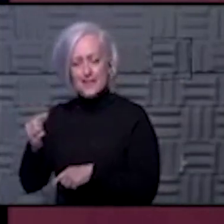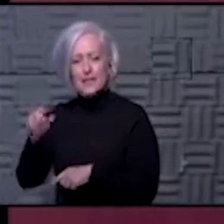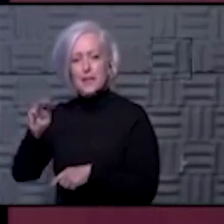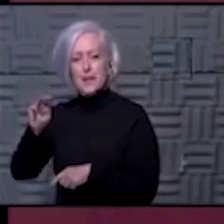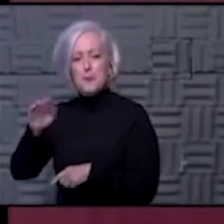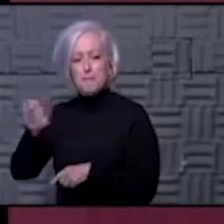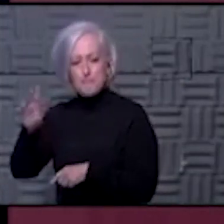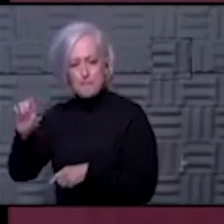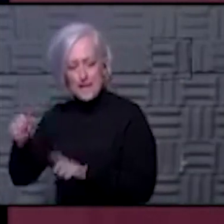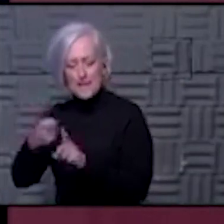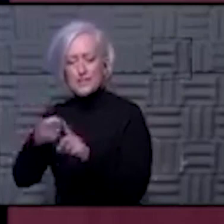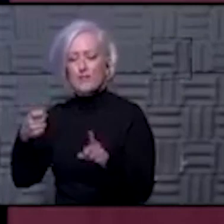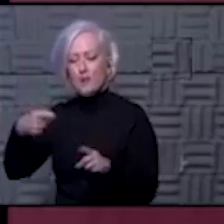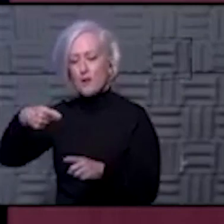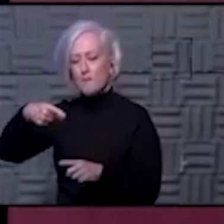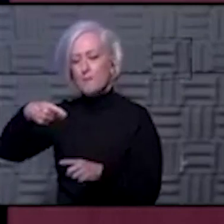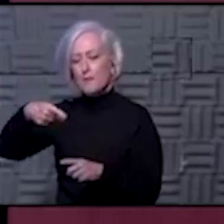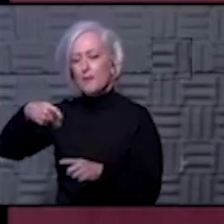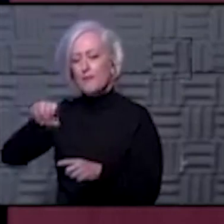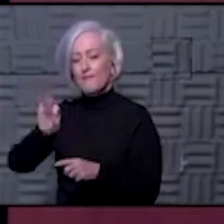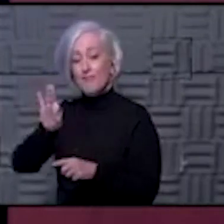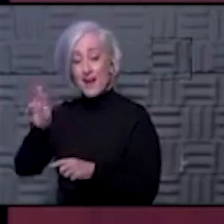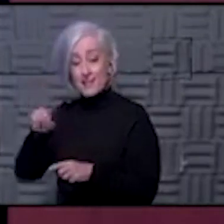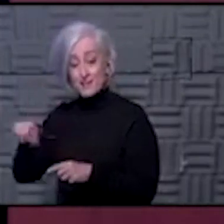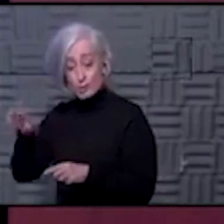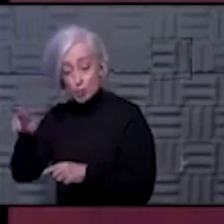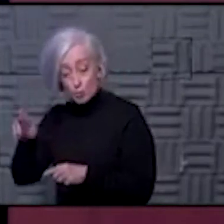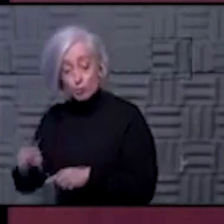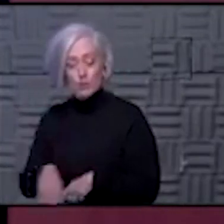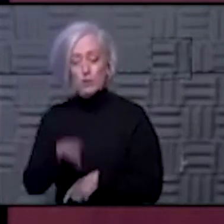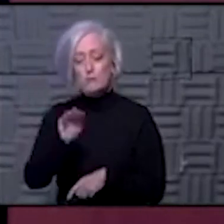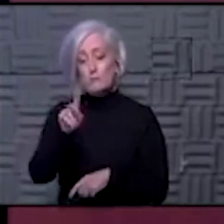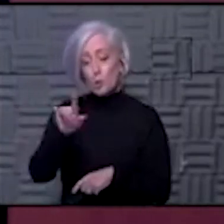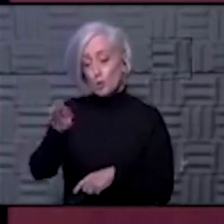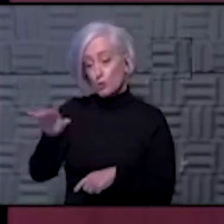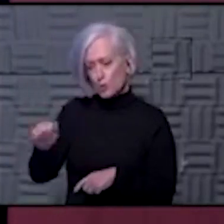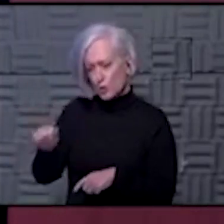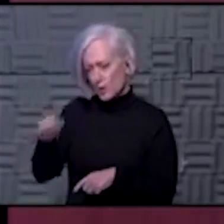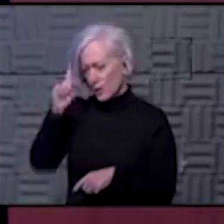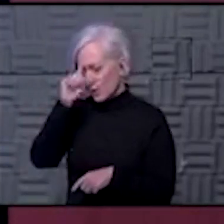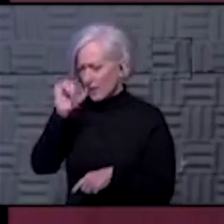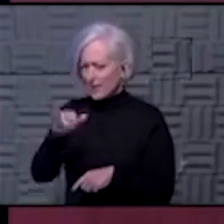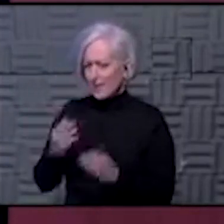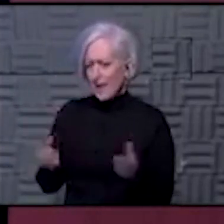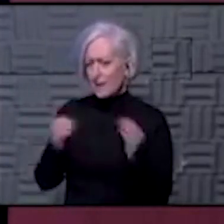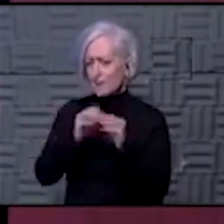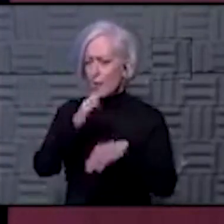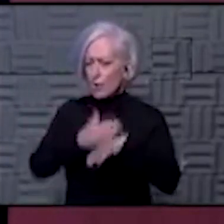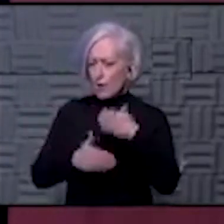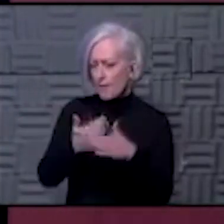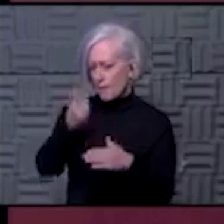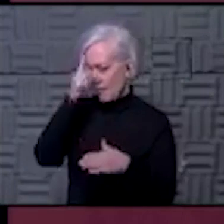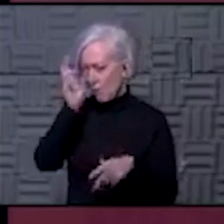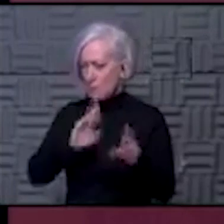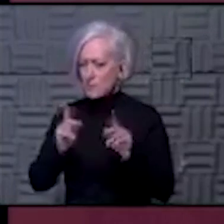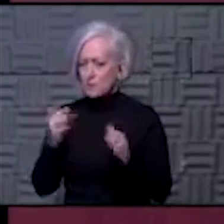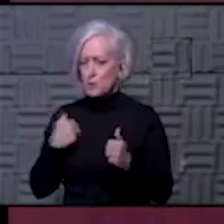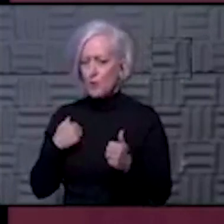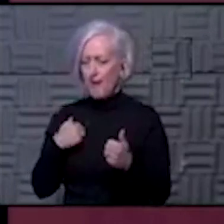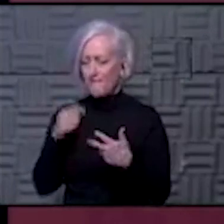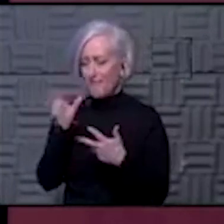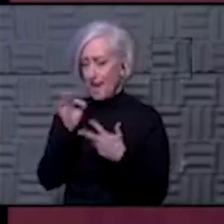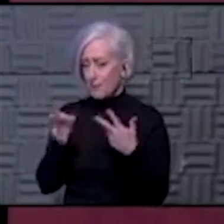and Pfizer are using. Do you think that will be more comfortable for folks to have an option like